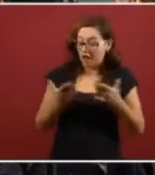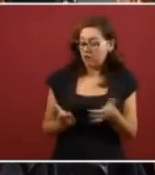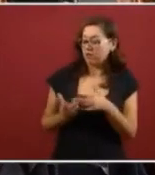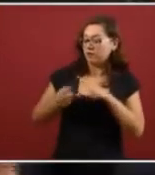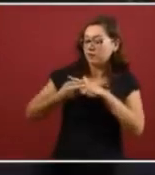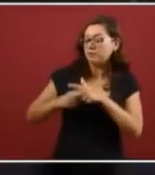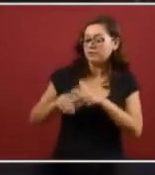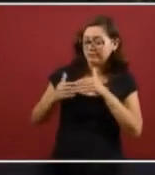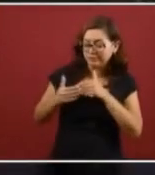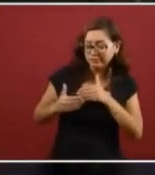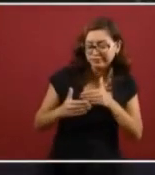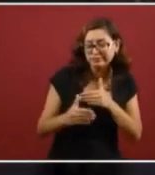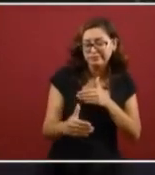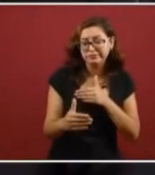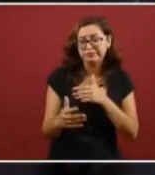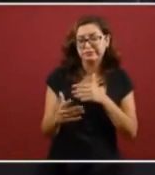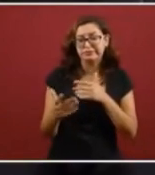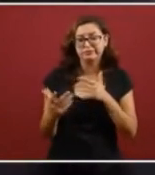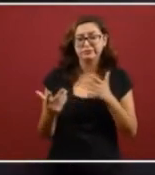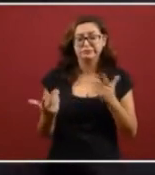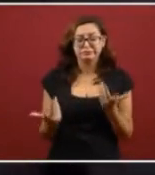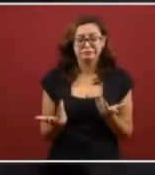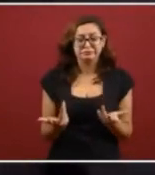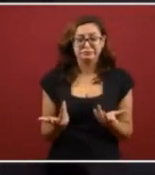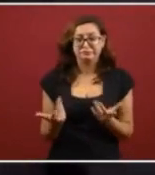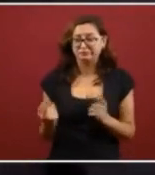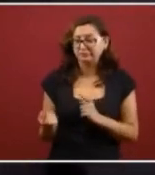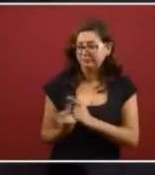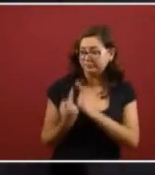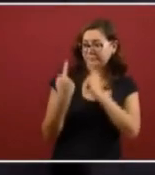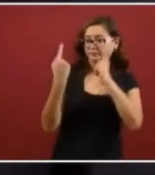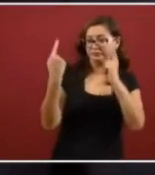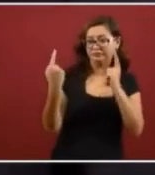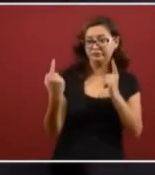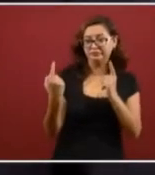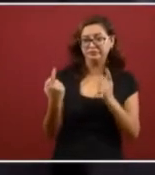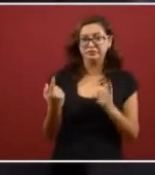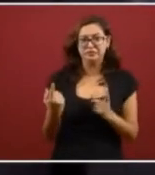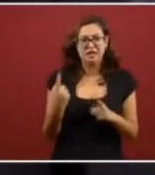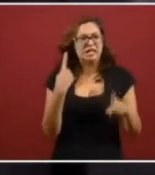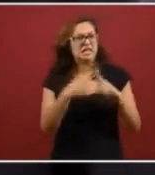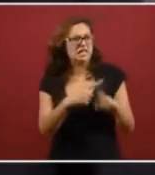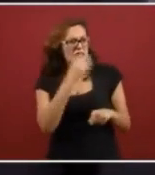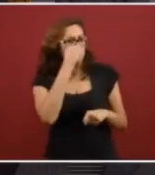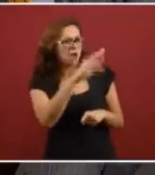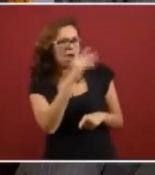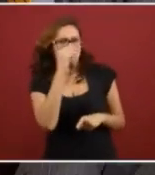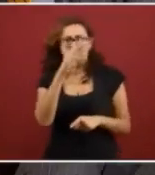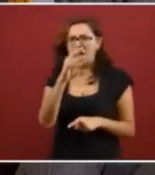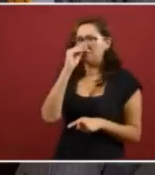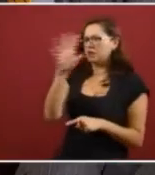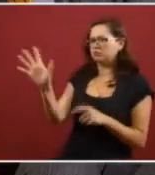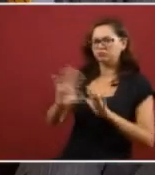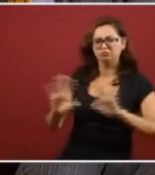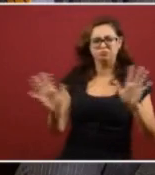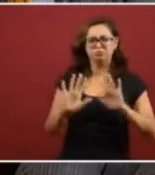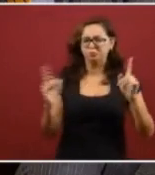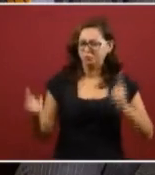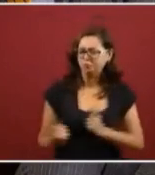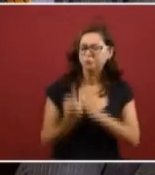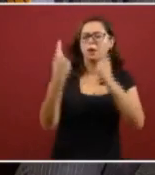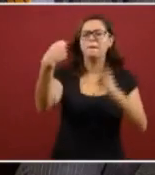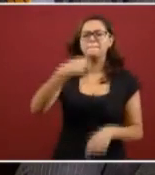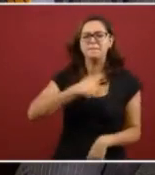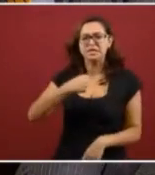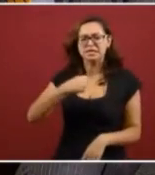the differences. Conmigo, the difference was actually no with me. I'm not going to be. Culpa a otros, I'm not trying to point the finger at anybody